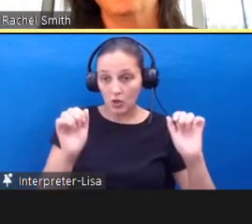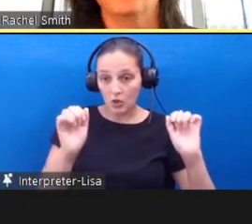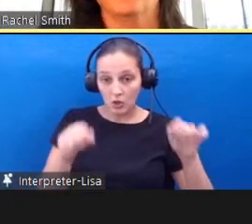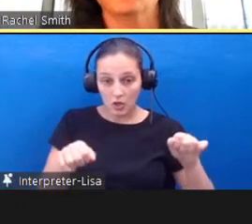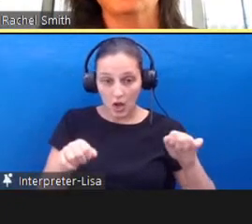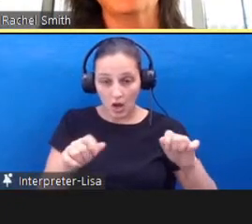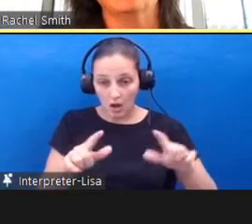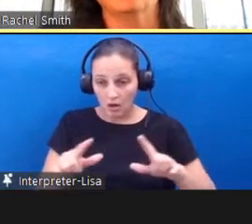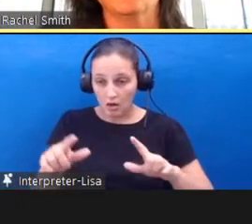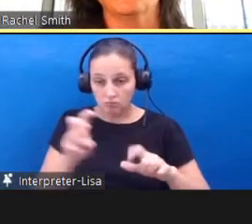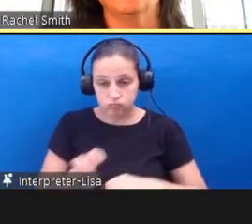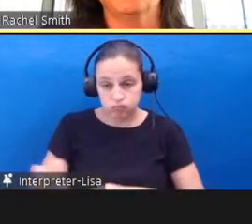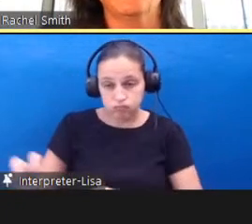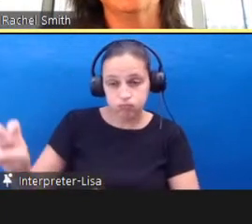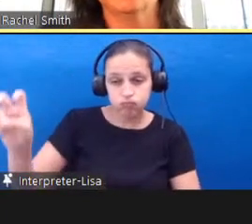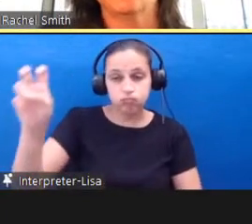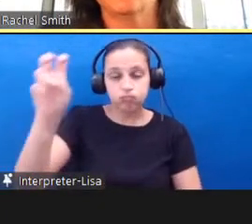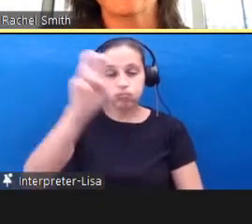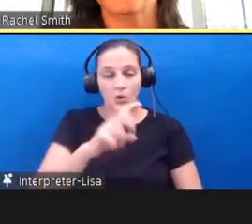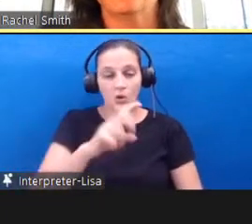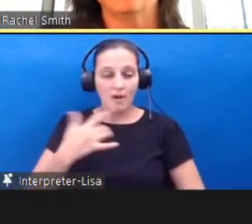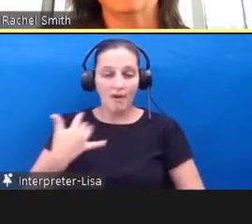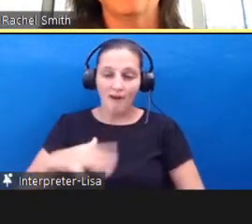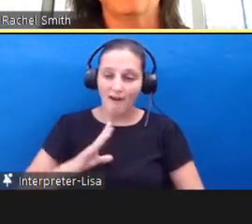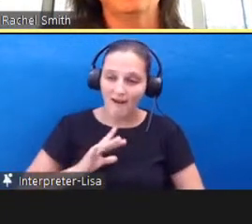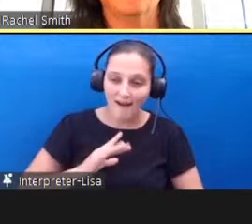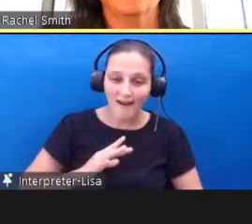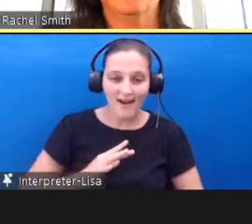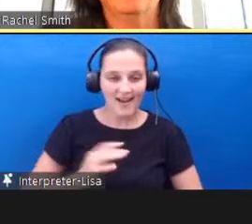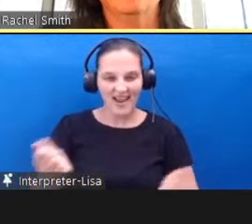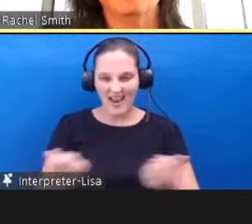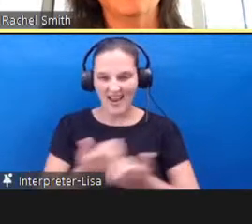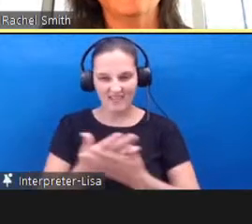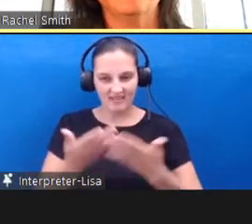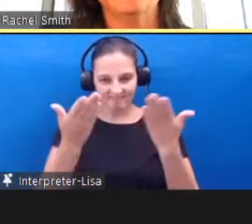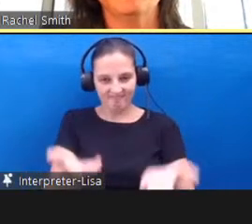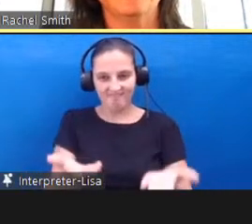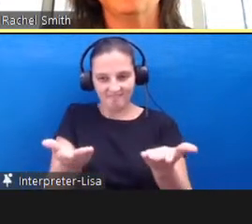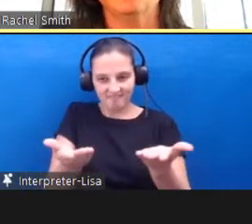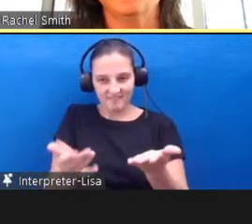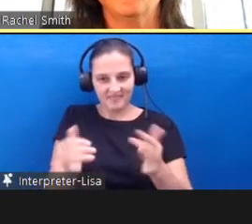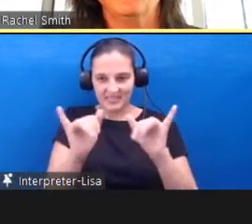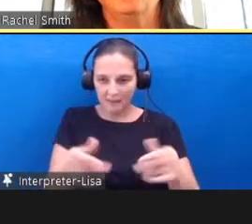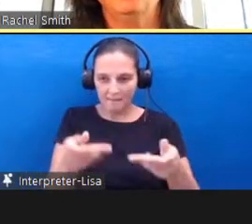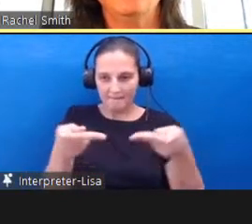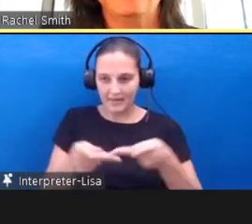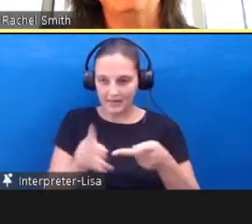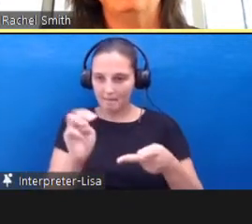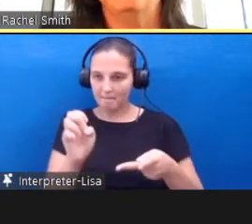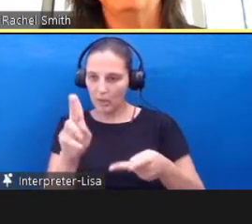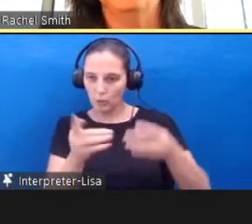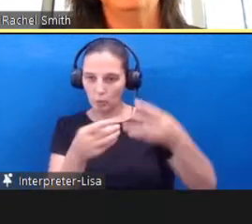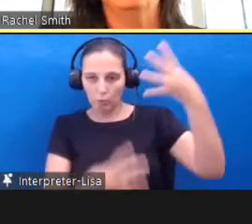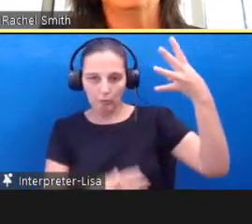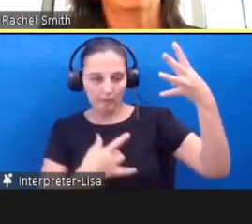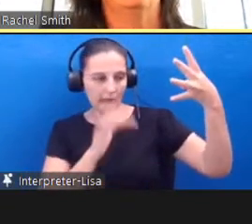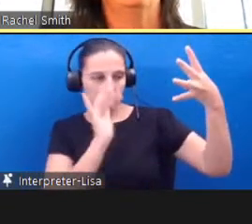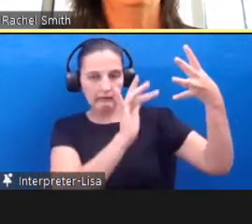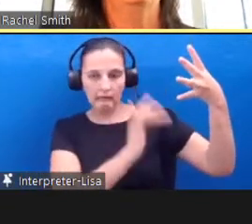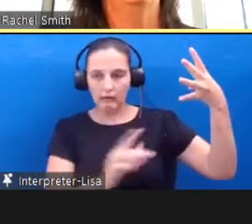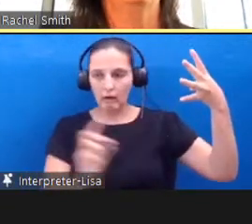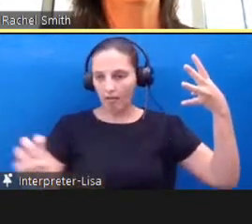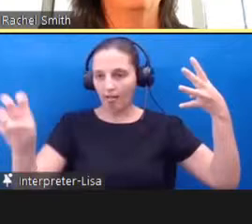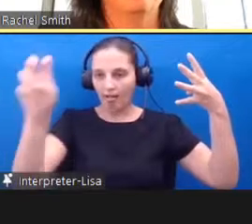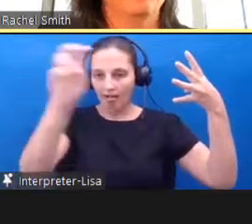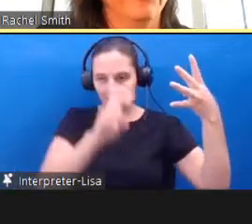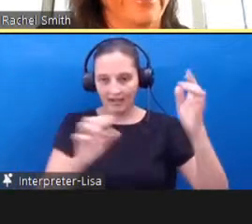around the universe, which makes it so cool because it's all right here in the same place in these menus. So you can,